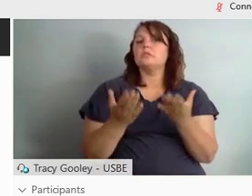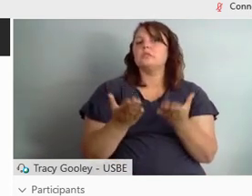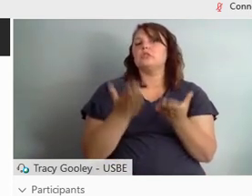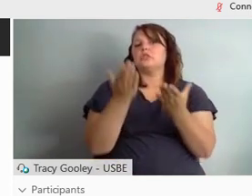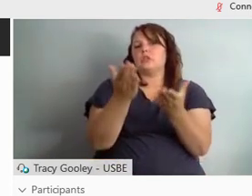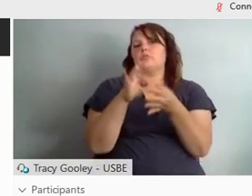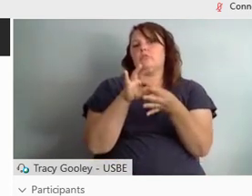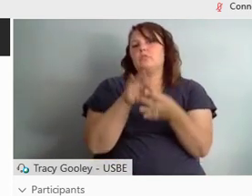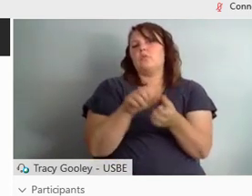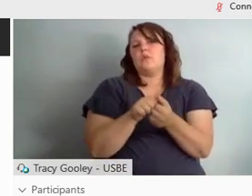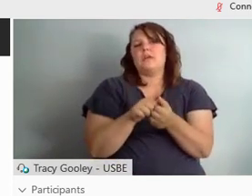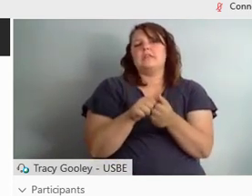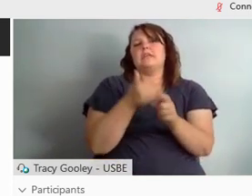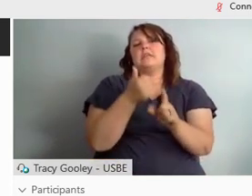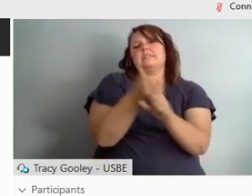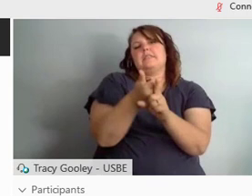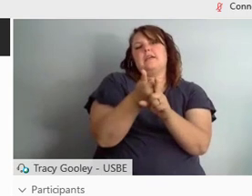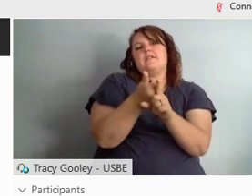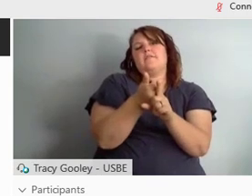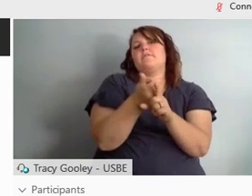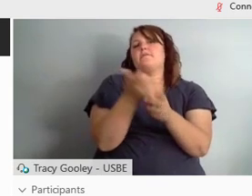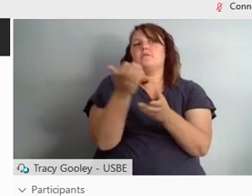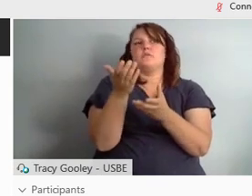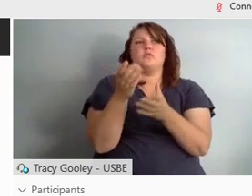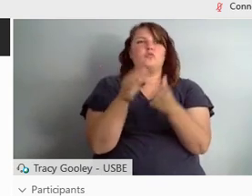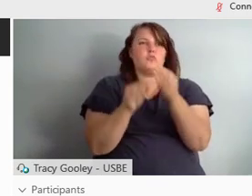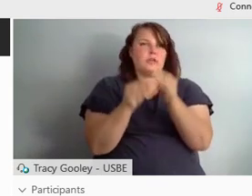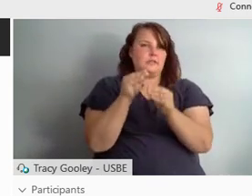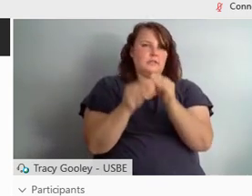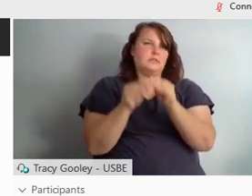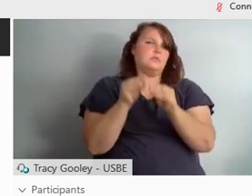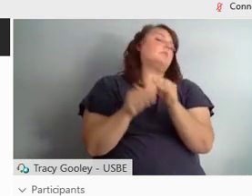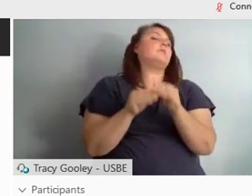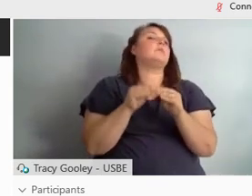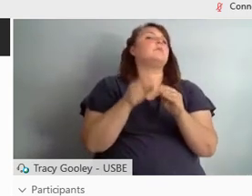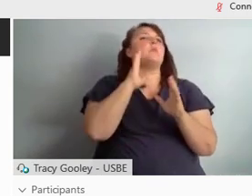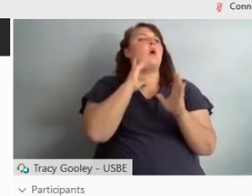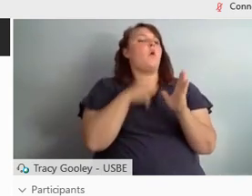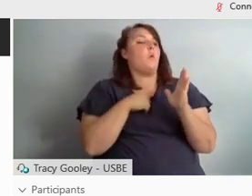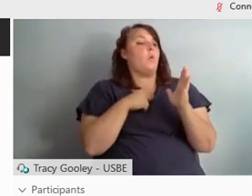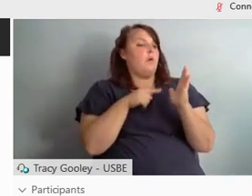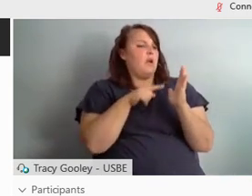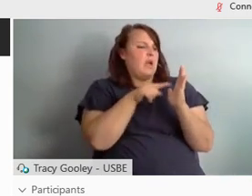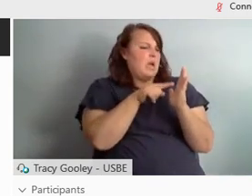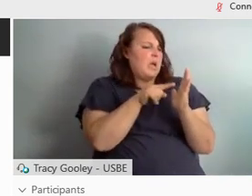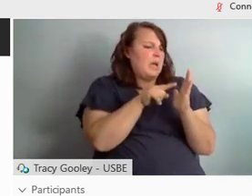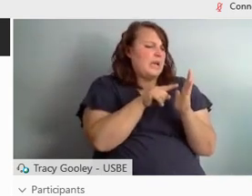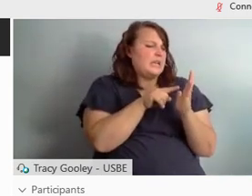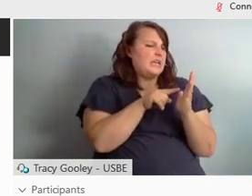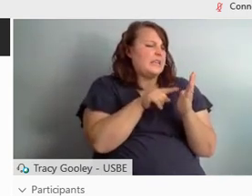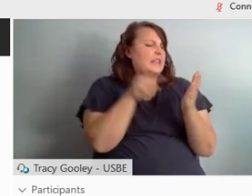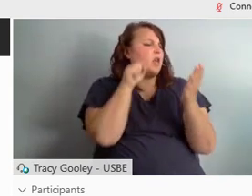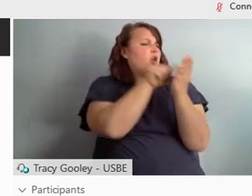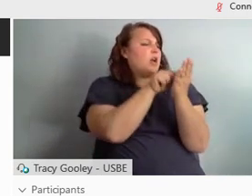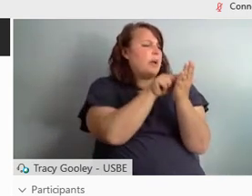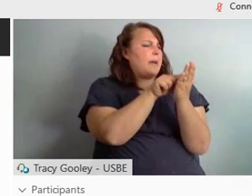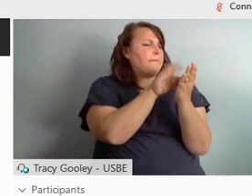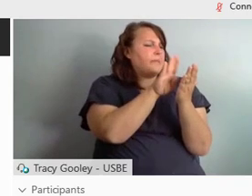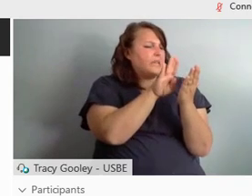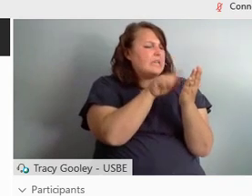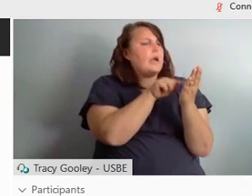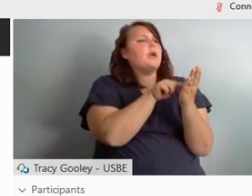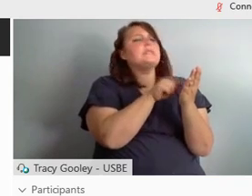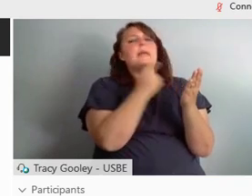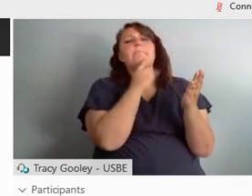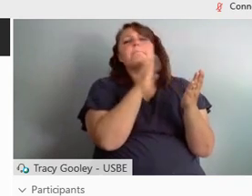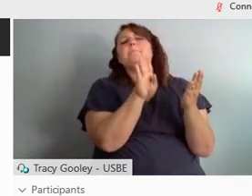Again, if they're up at the top and they look at the letter B and you point to it and they say D, and then you get down to the